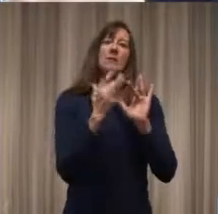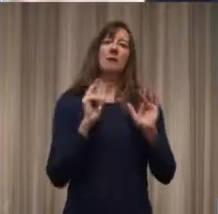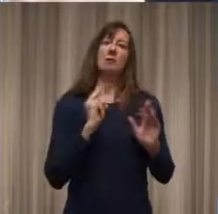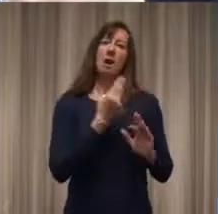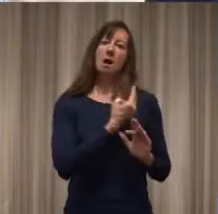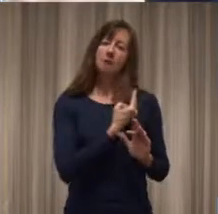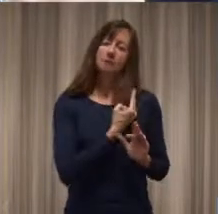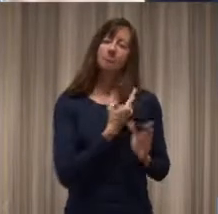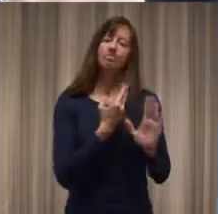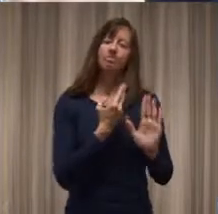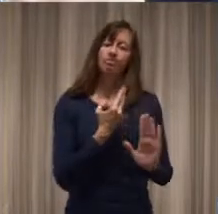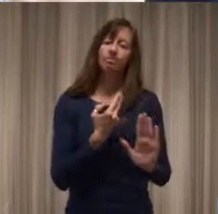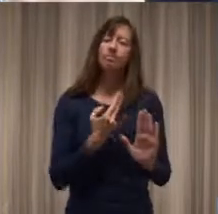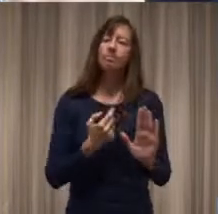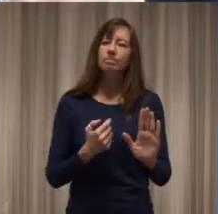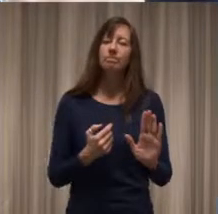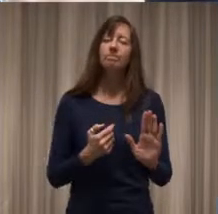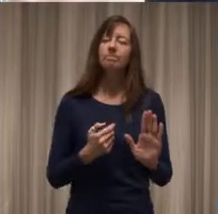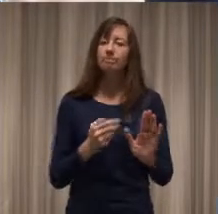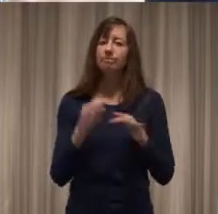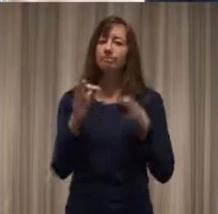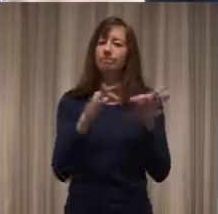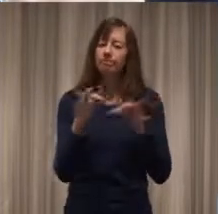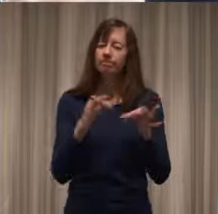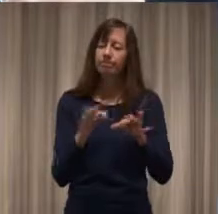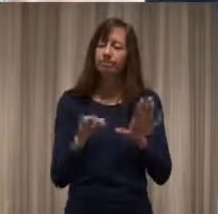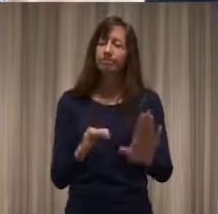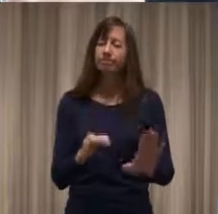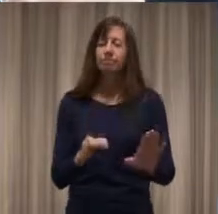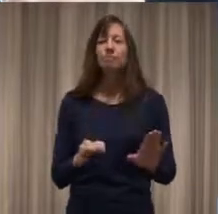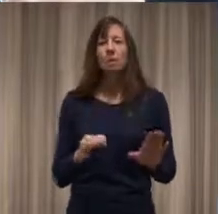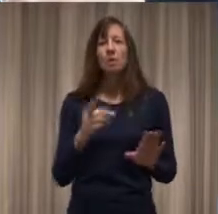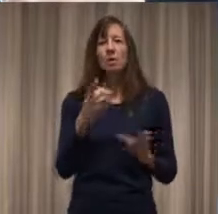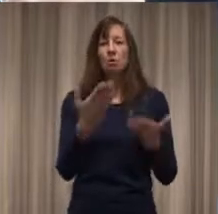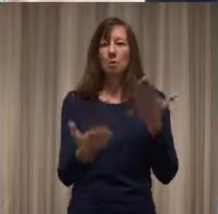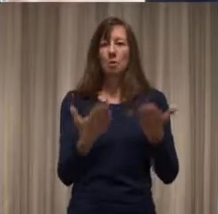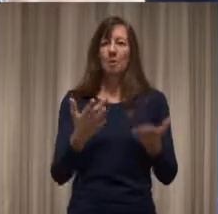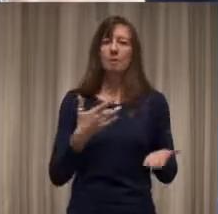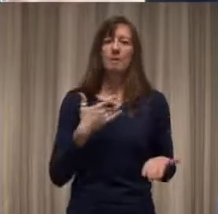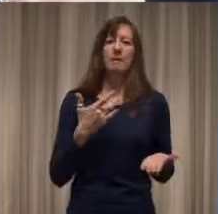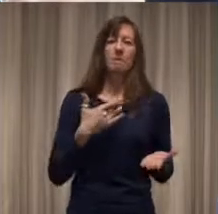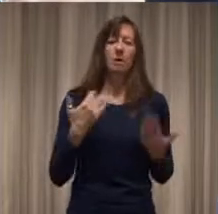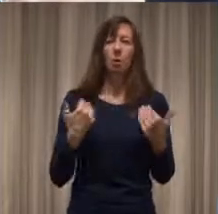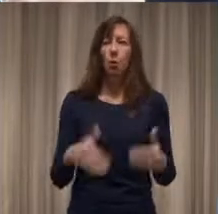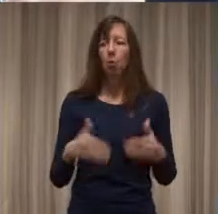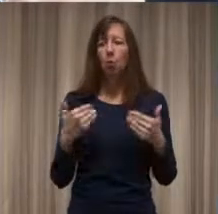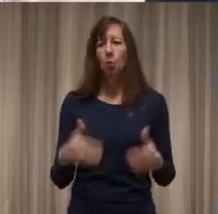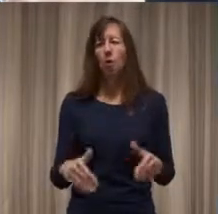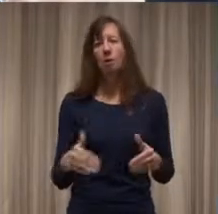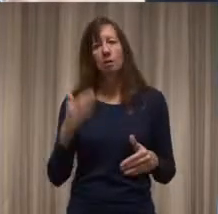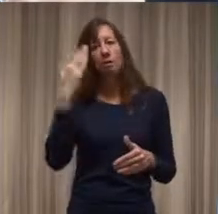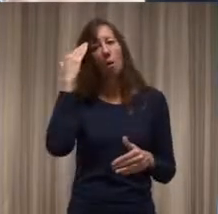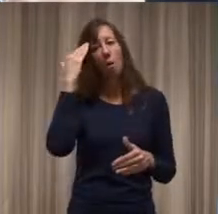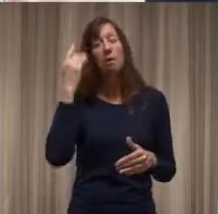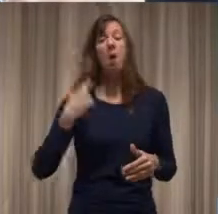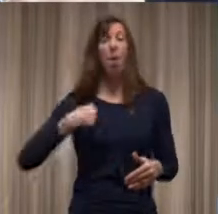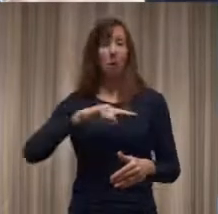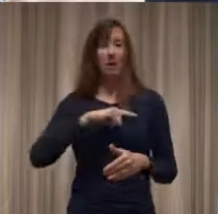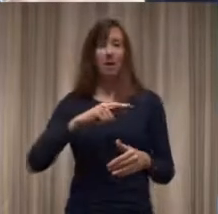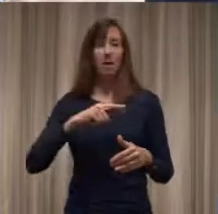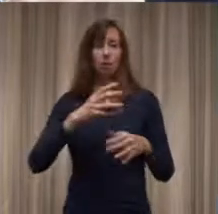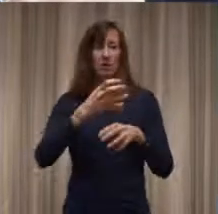you are probably feeling the huge volume. We've gotten a huge volume of calls. We've actually had